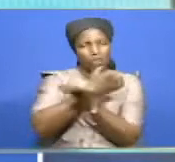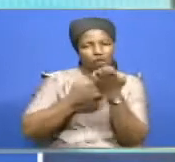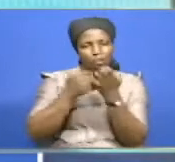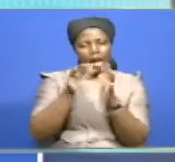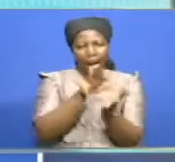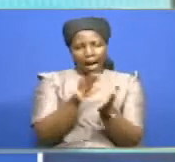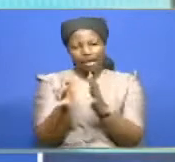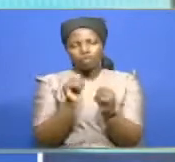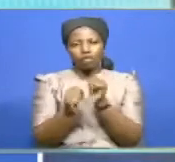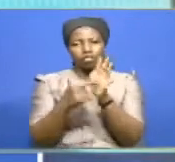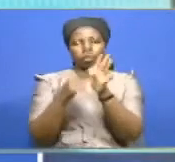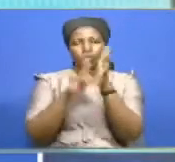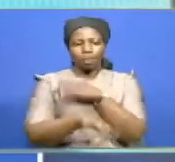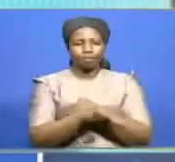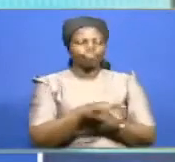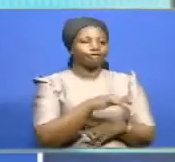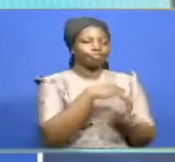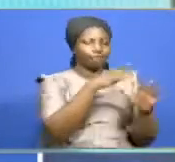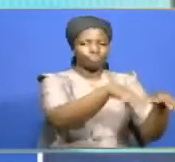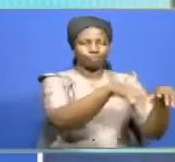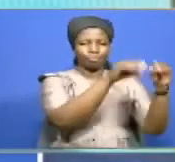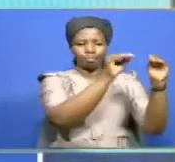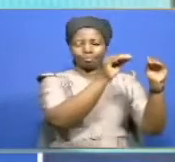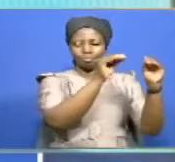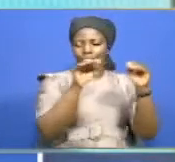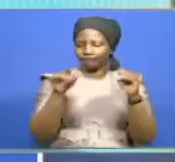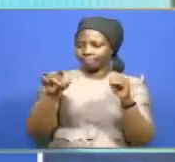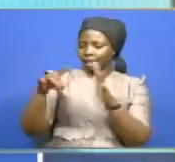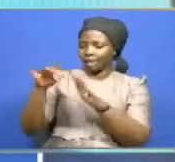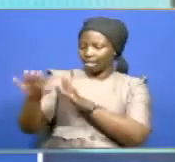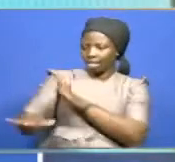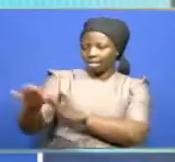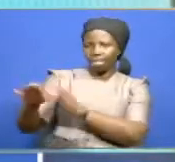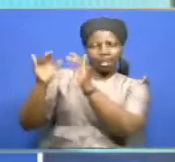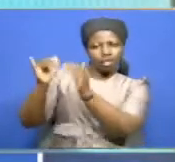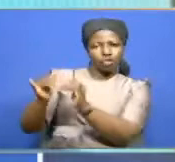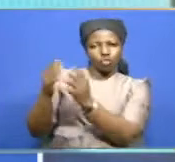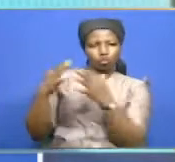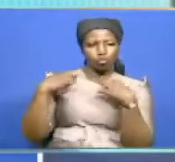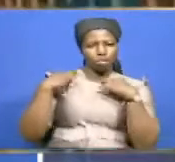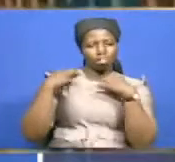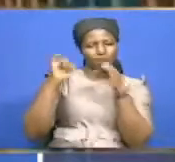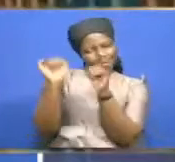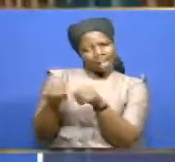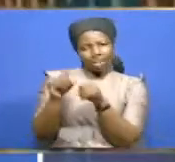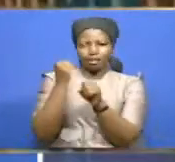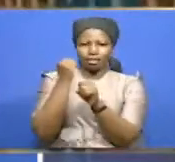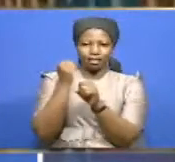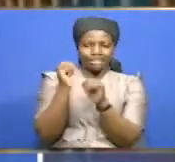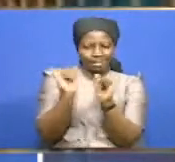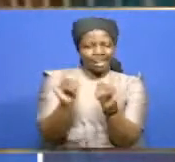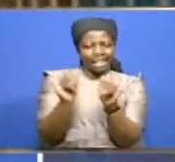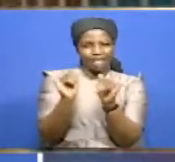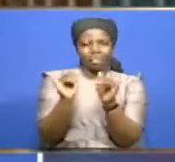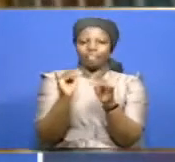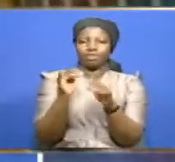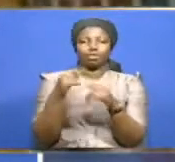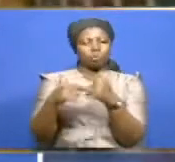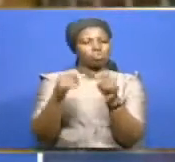textile industry and second-hand clothes can coexist since they target different income groups.